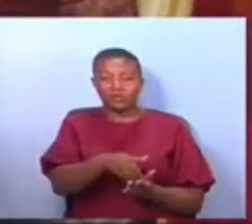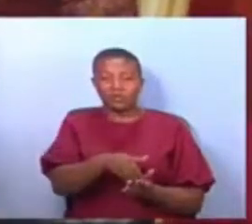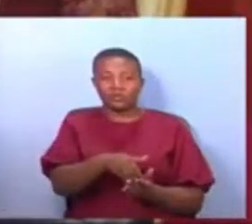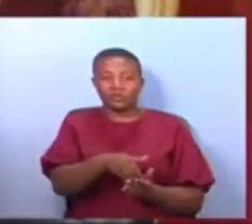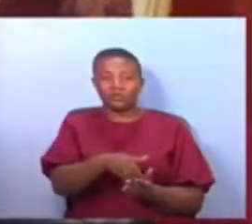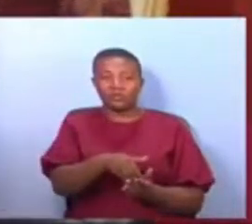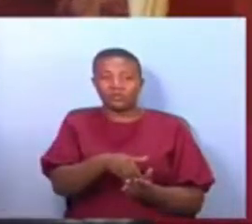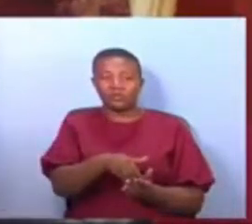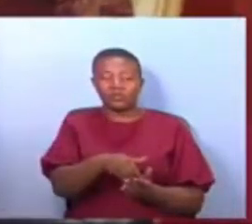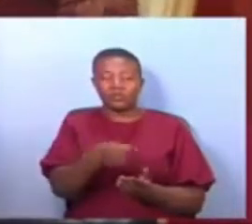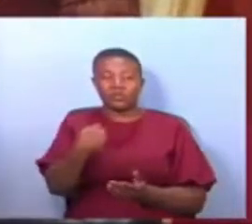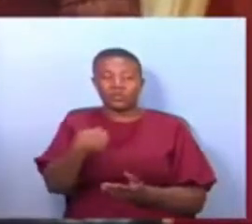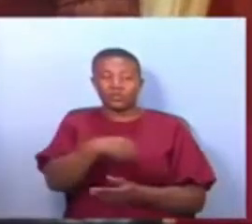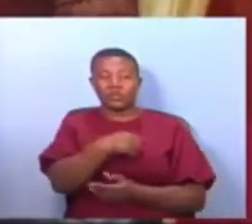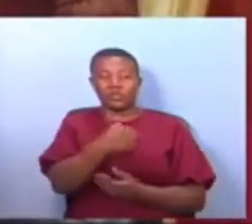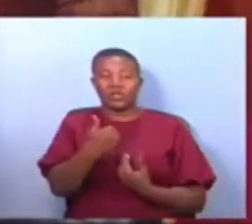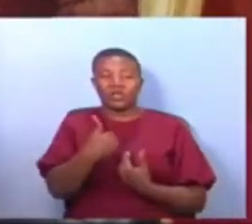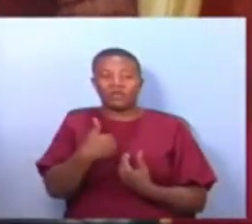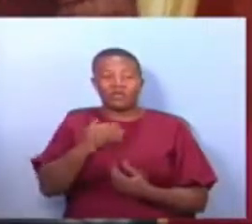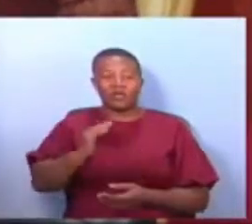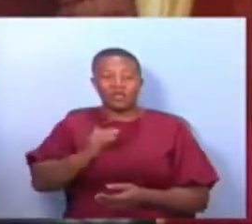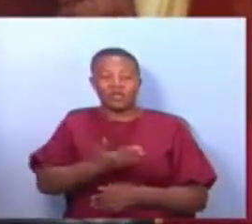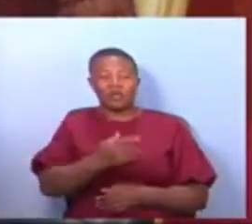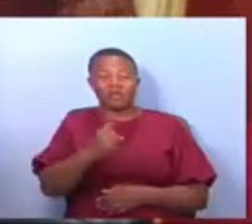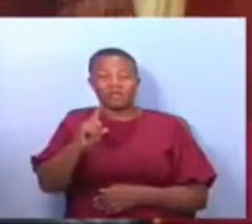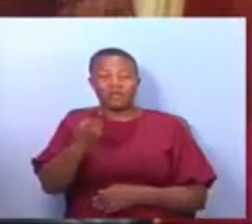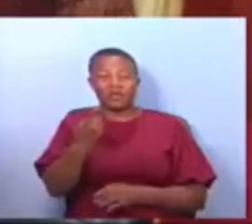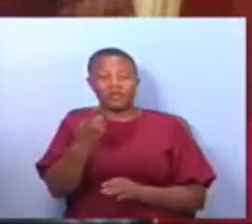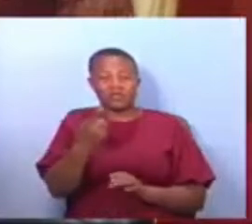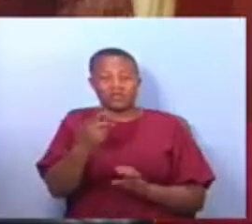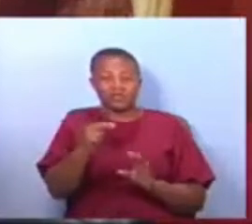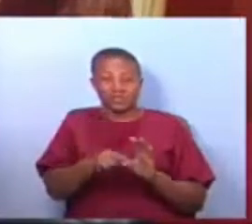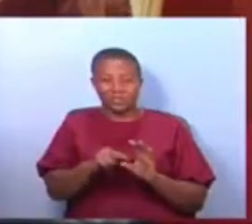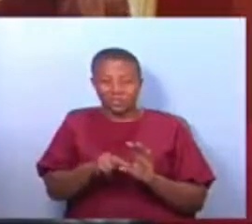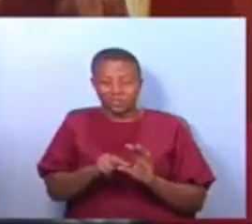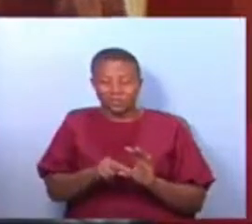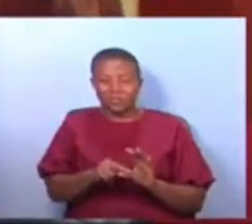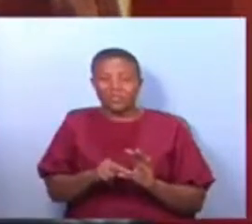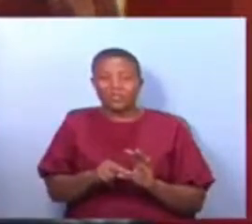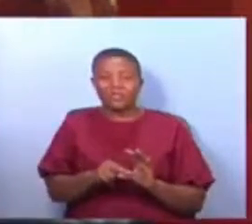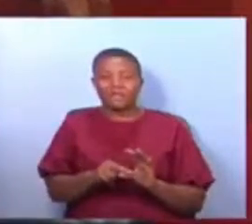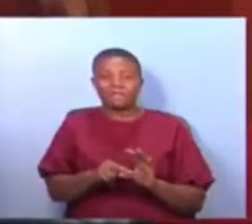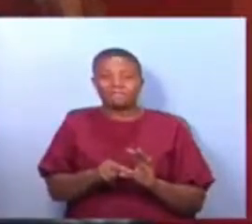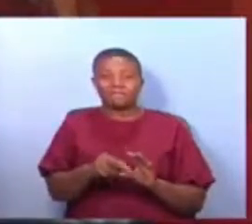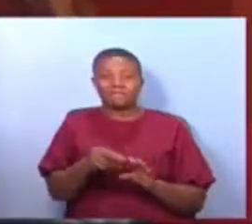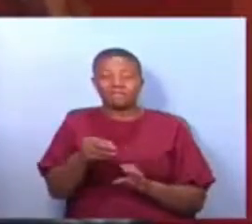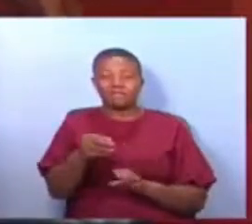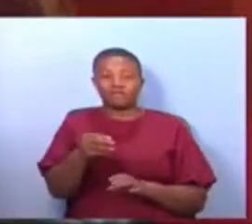having our first sitting of the 9th